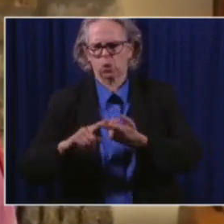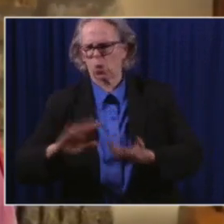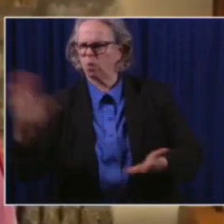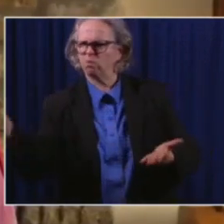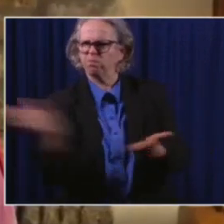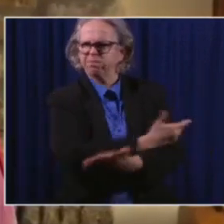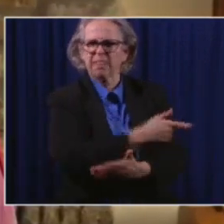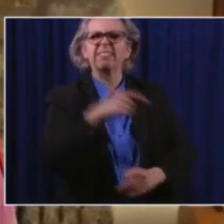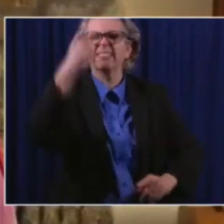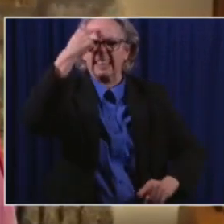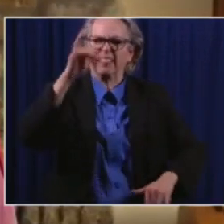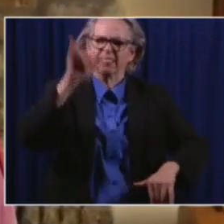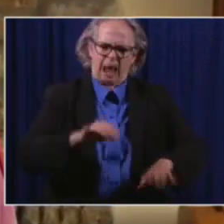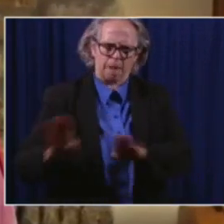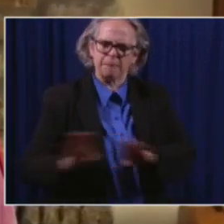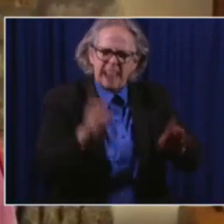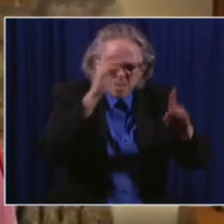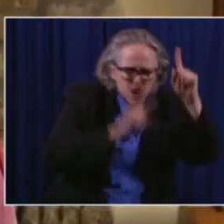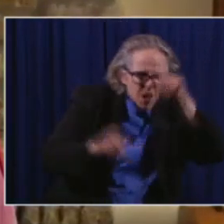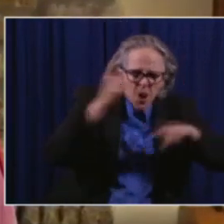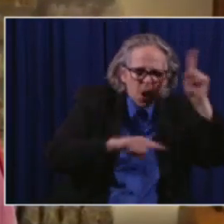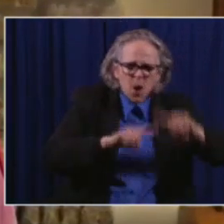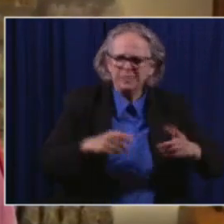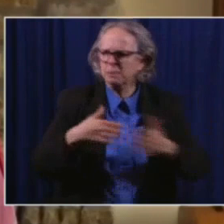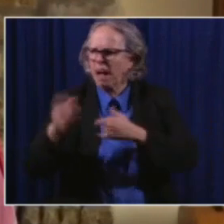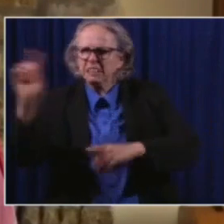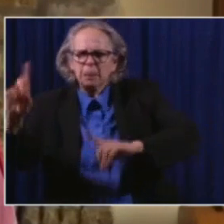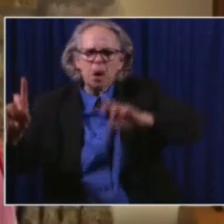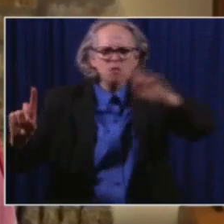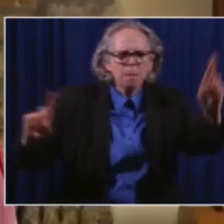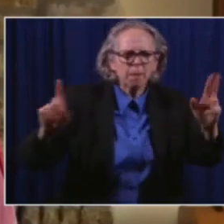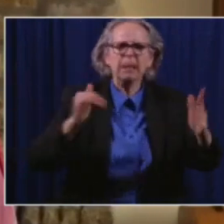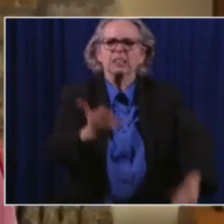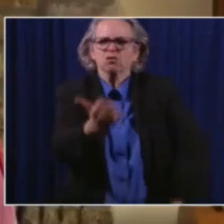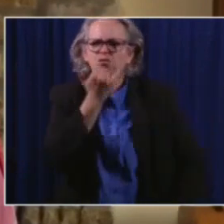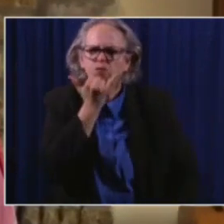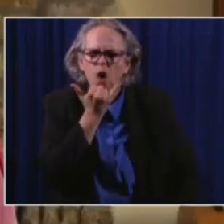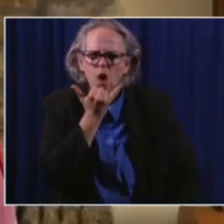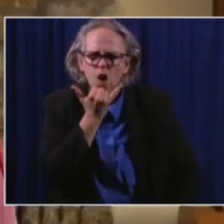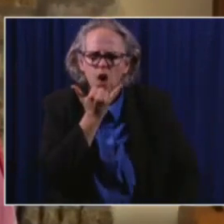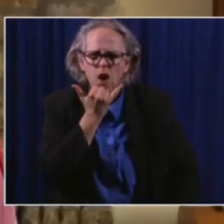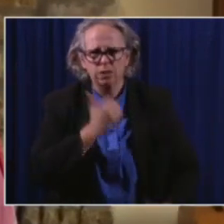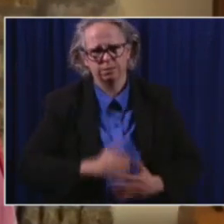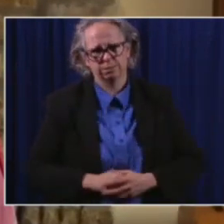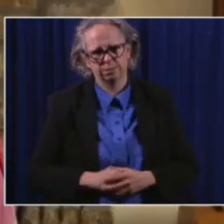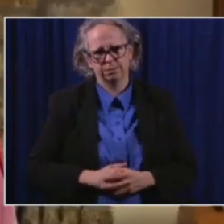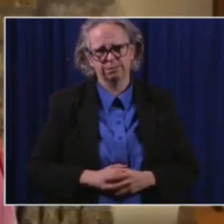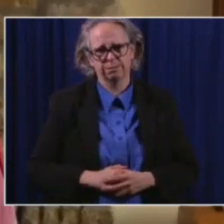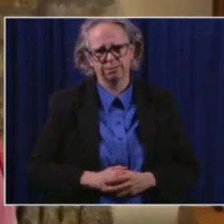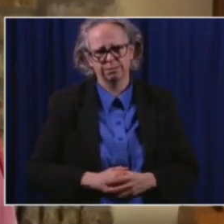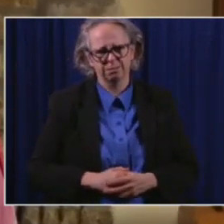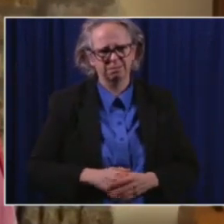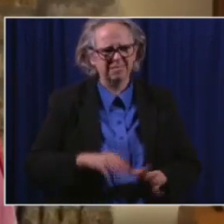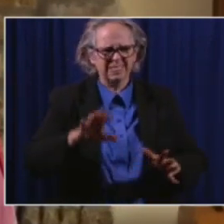coming from the right, it doesn't matter where it's coming from. You know, that is wrong. We have a long, long history of respect for